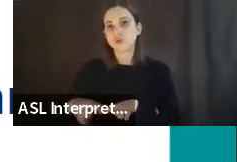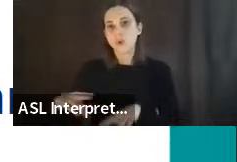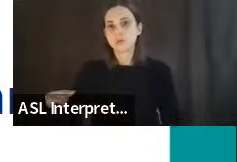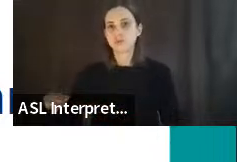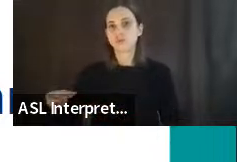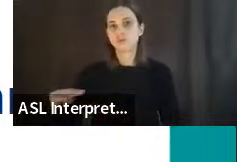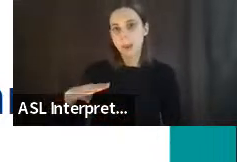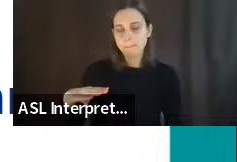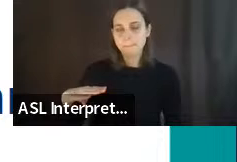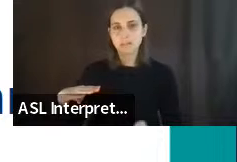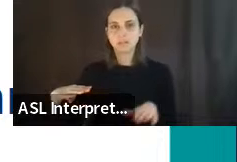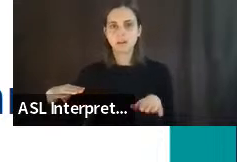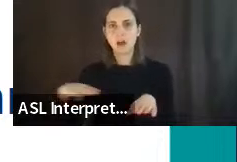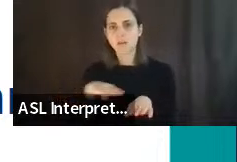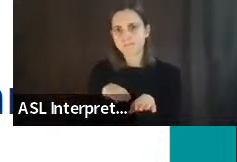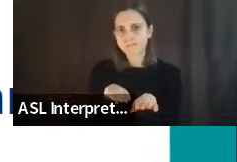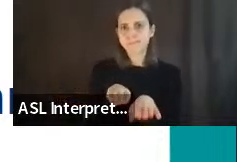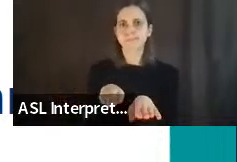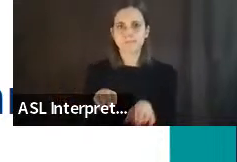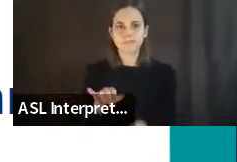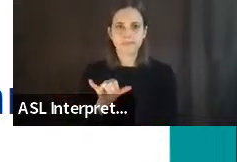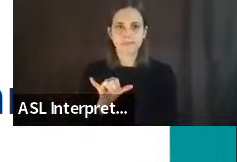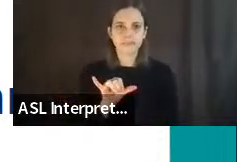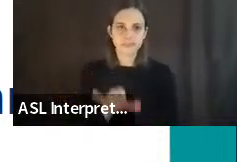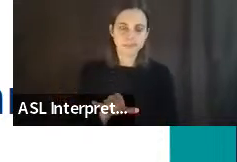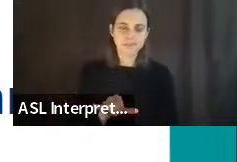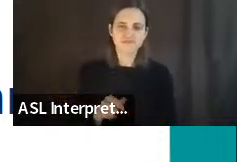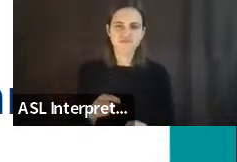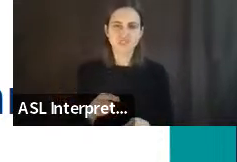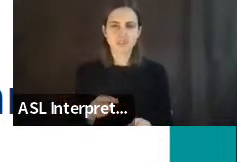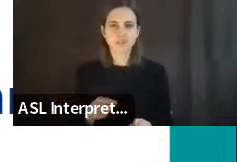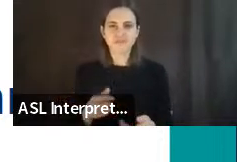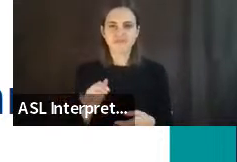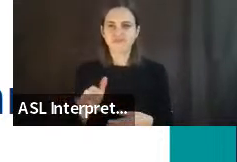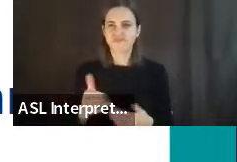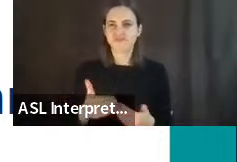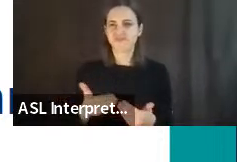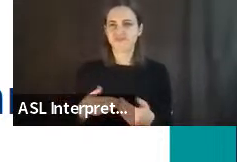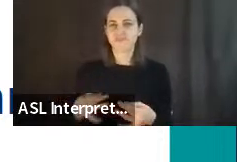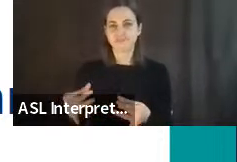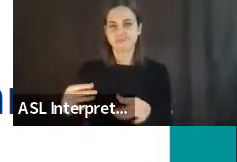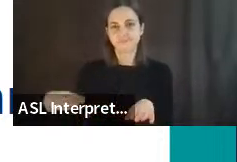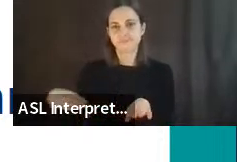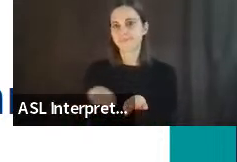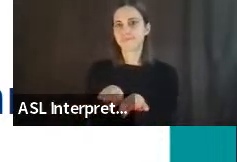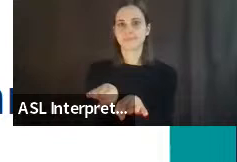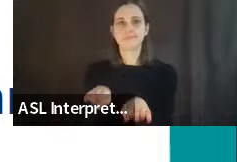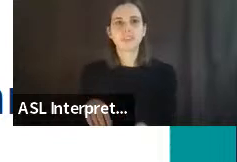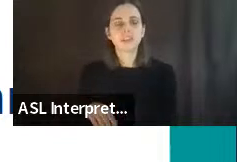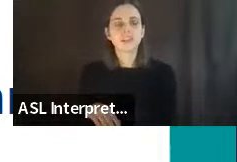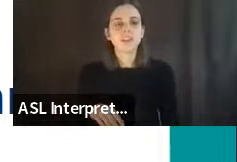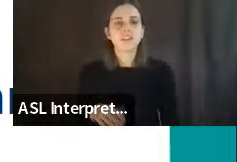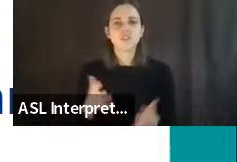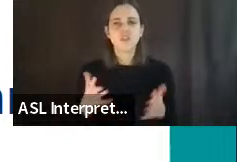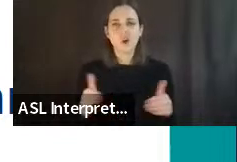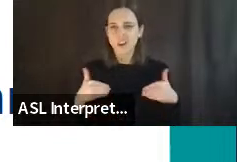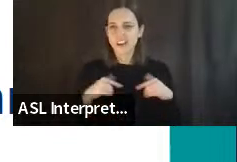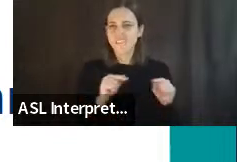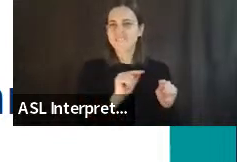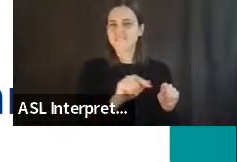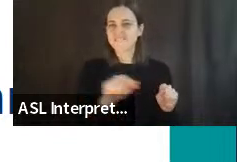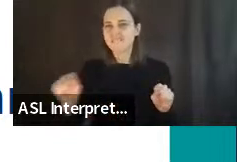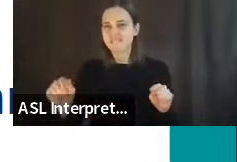spacing and high volumes. So this is where they exist today. As I mentioned, they exist throughout the Portland metro region as well. There's locations down